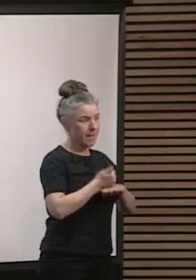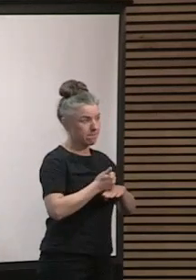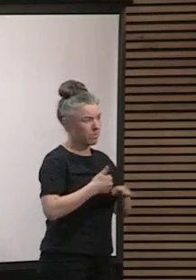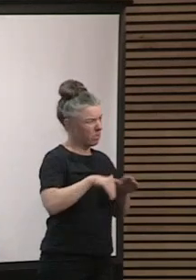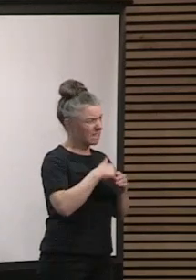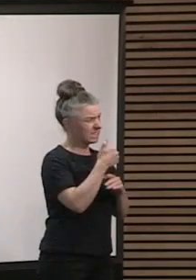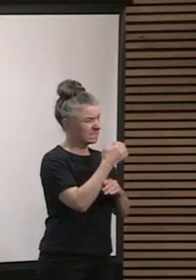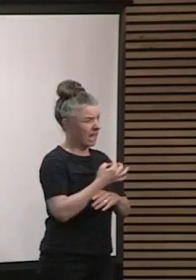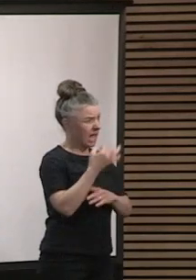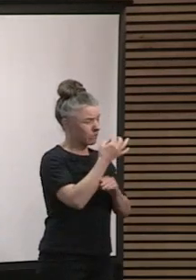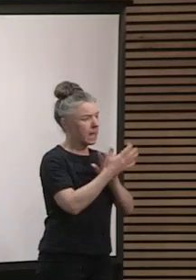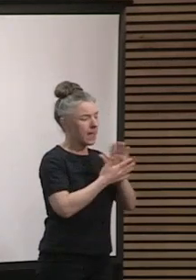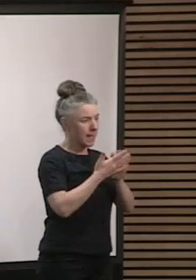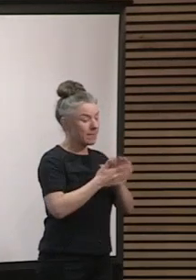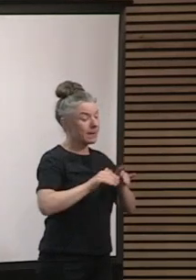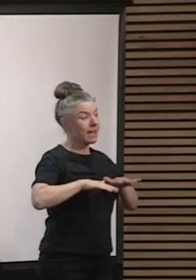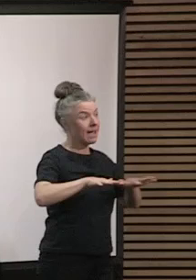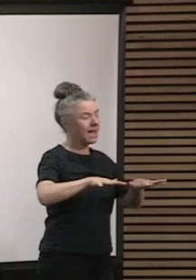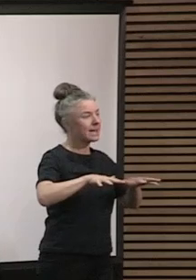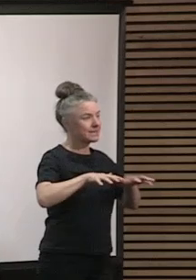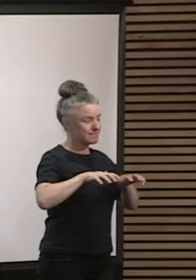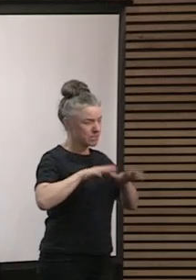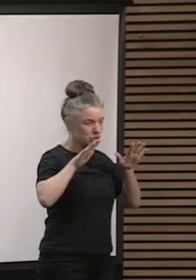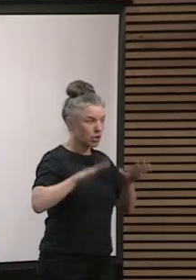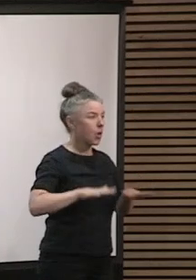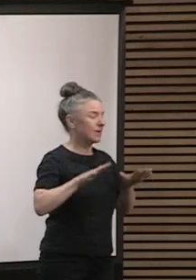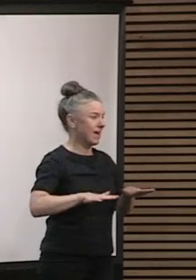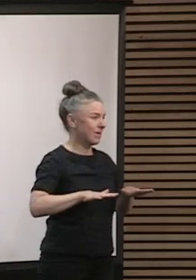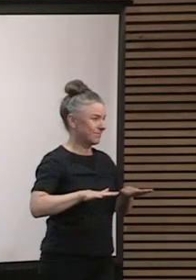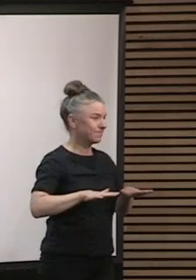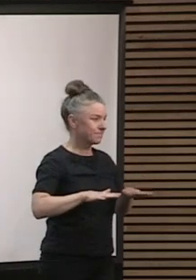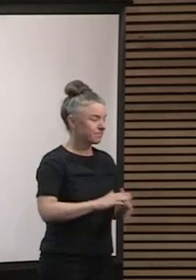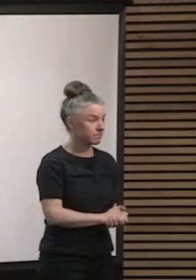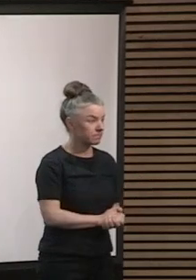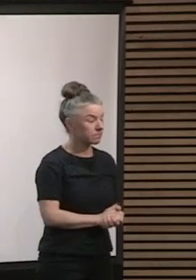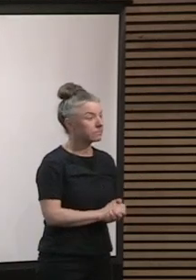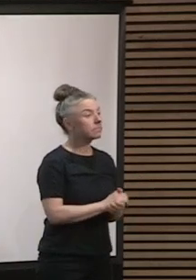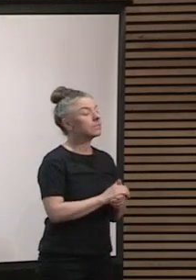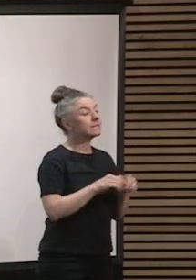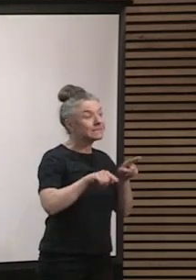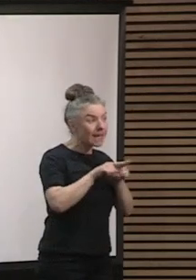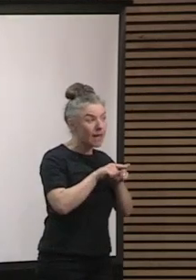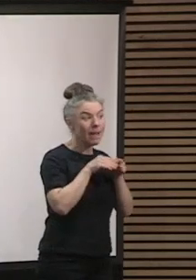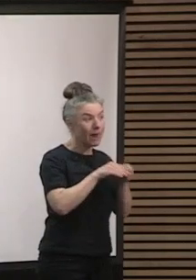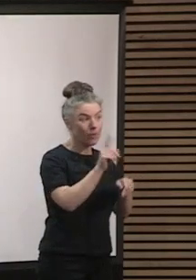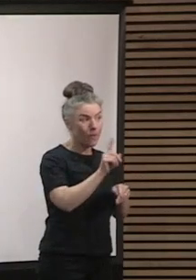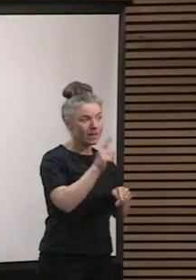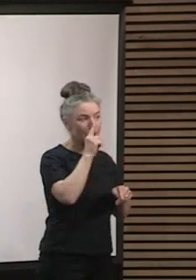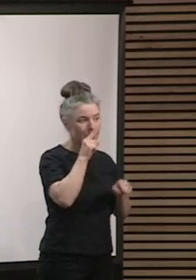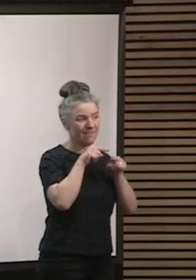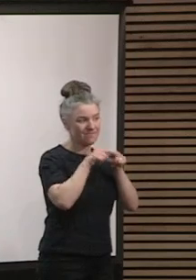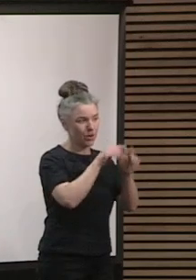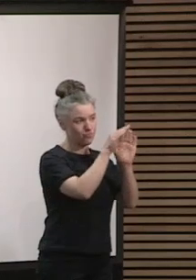have made a material difference in containing the spread of this outbreak. So will everyone's compliance with